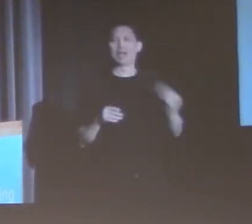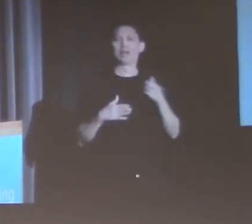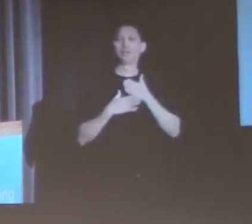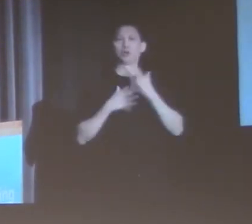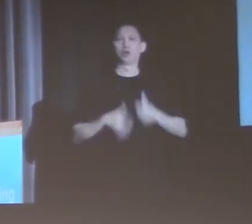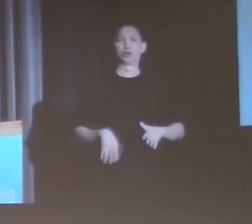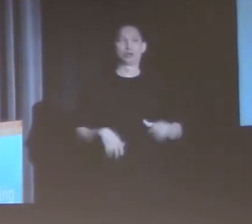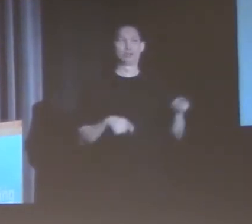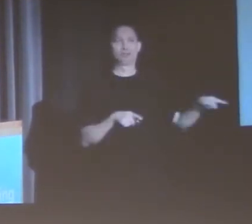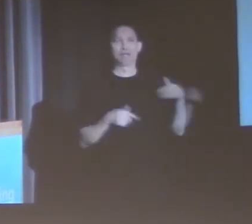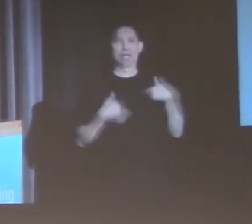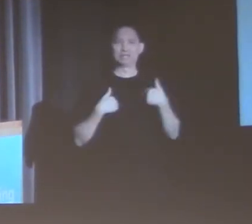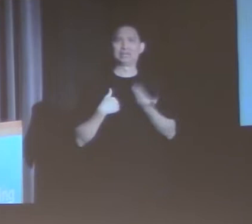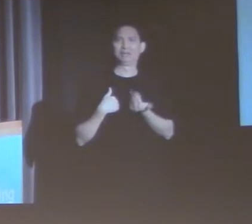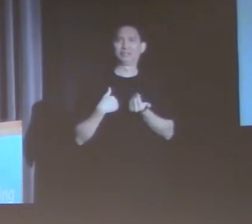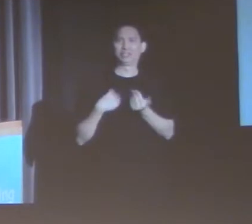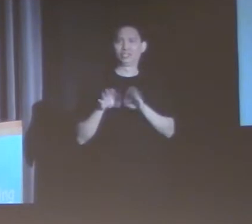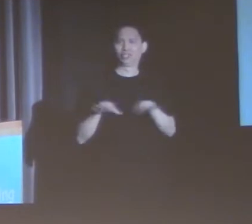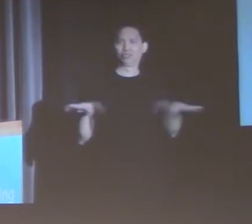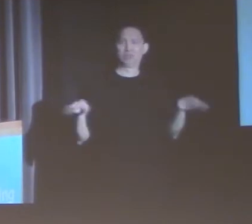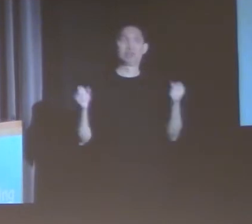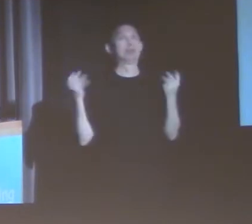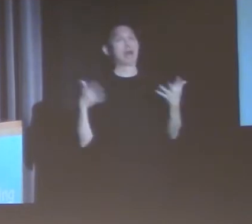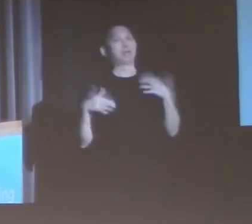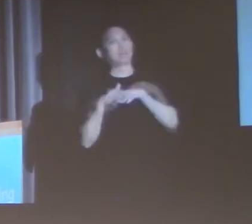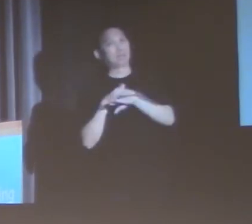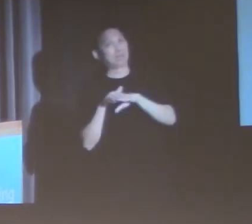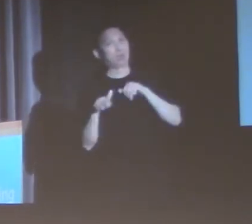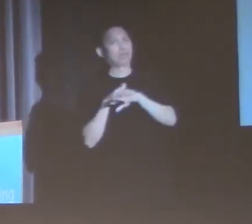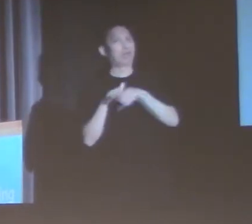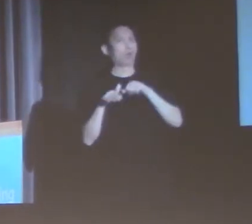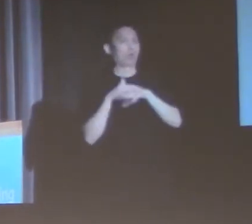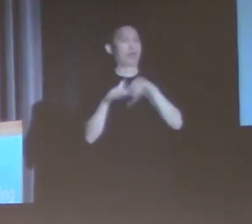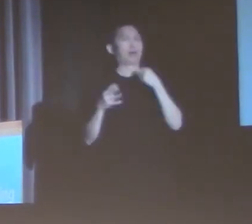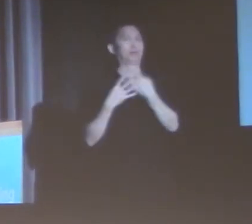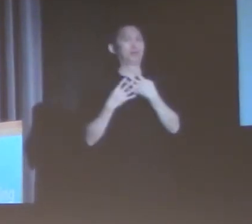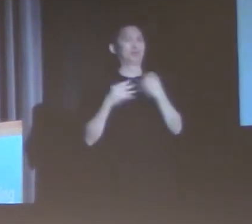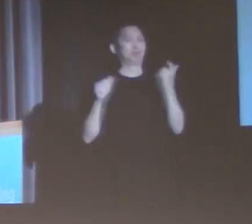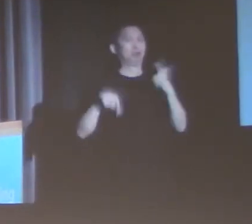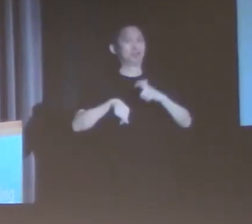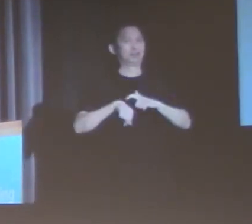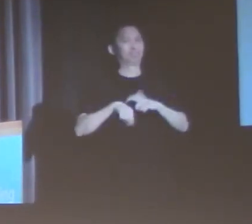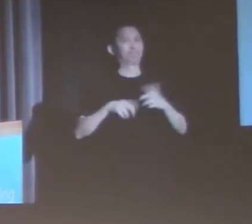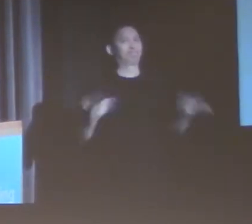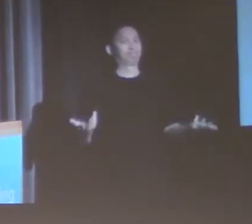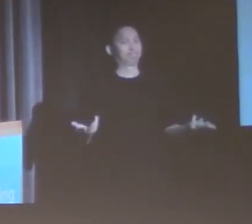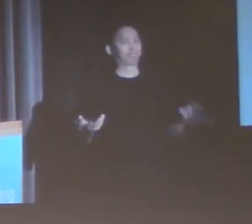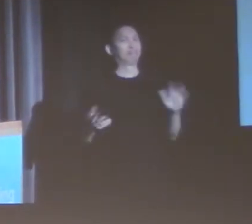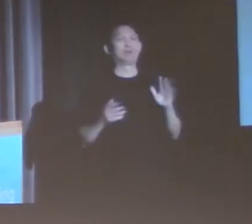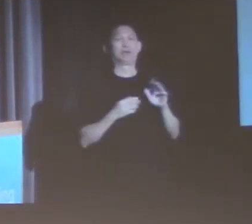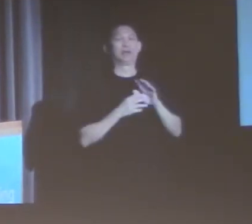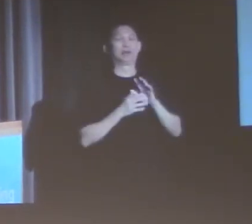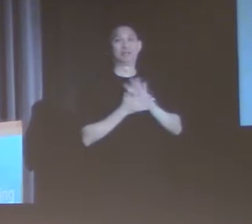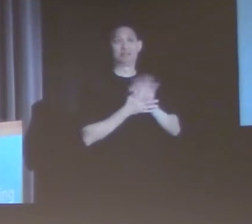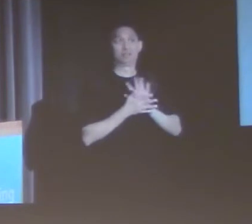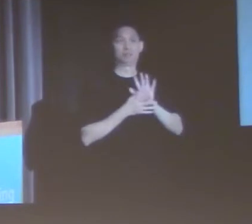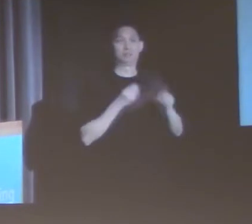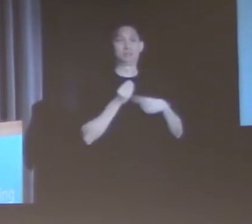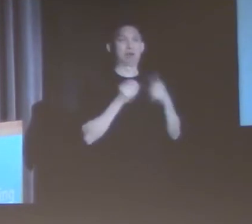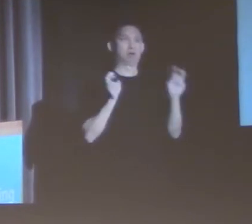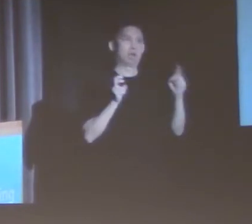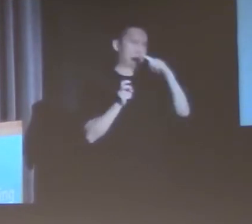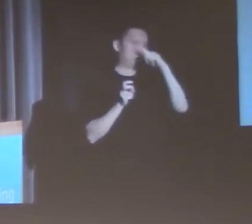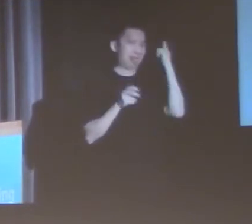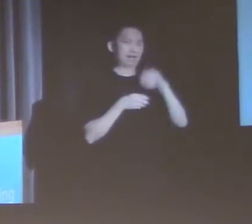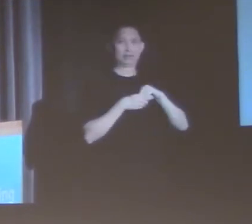whom also are in and out of prison all the time. And it became a film about being black in Britain for the last 45 years,